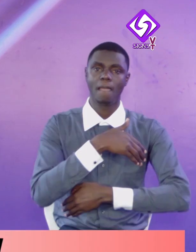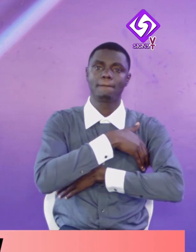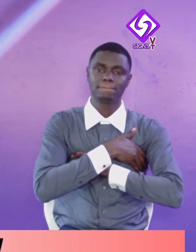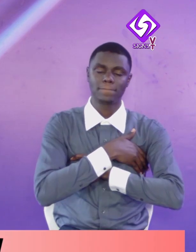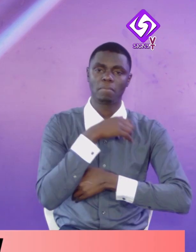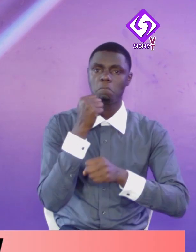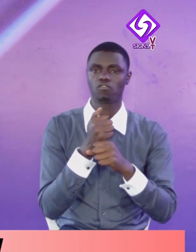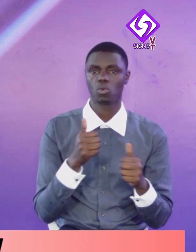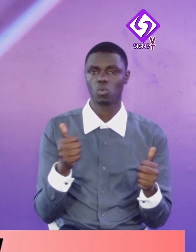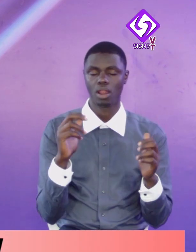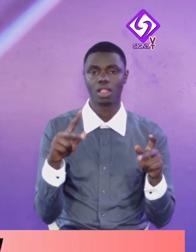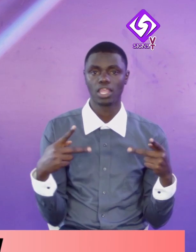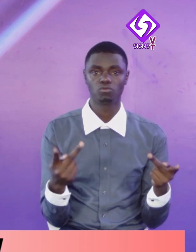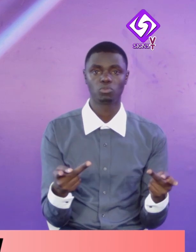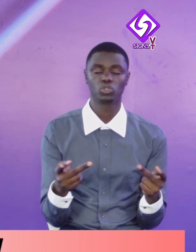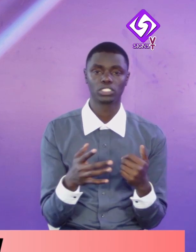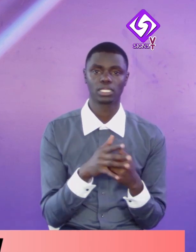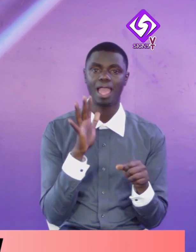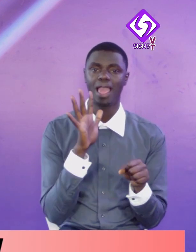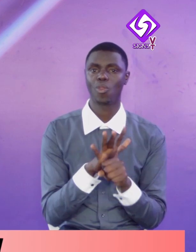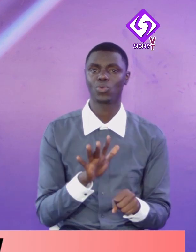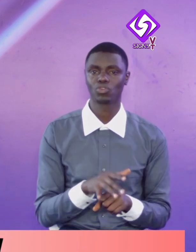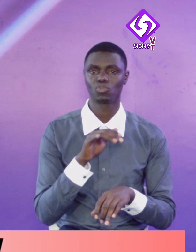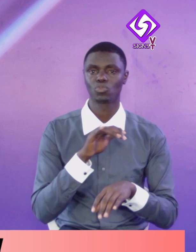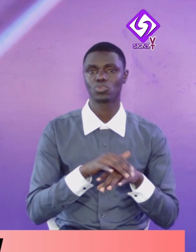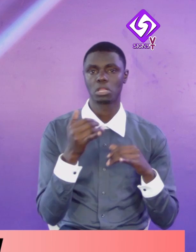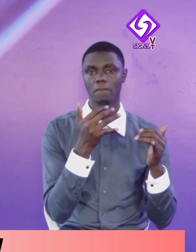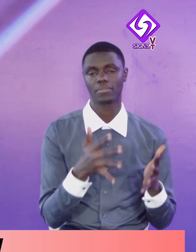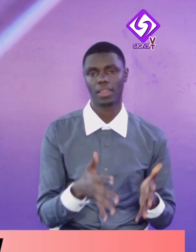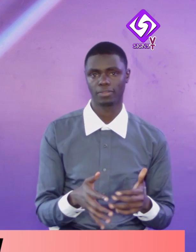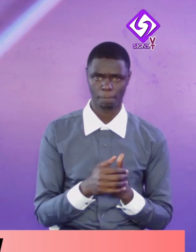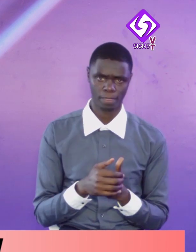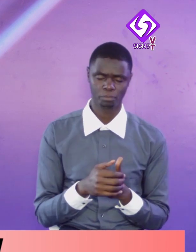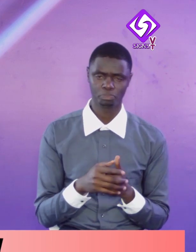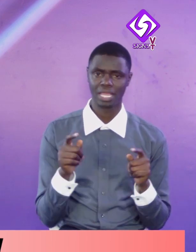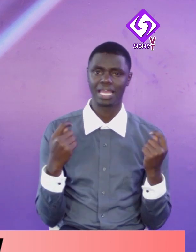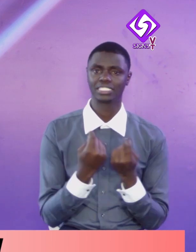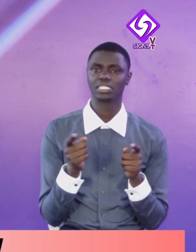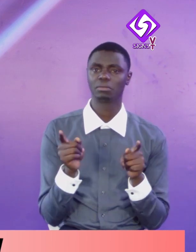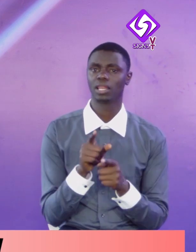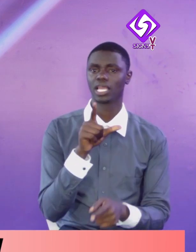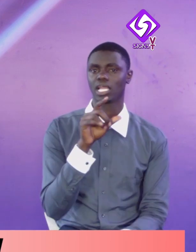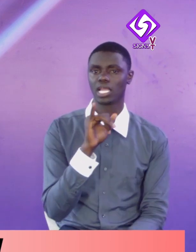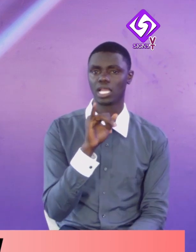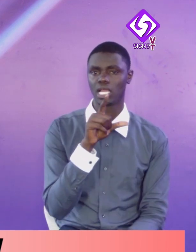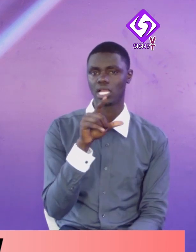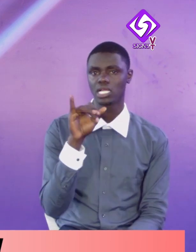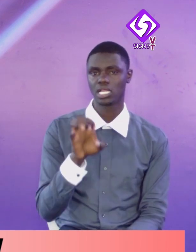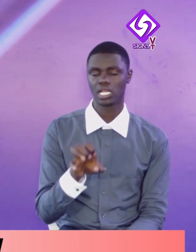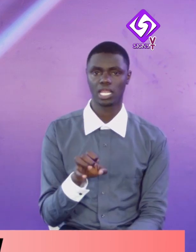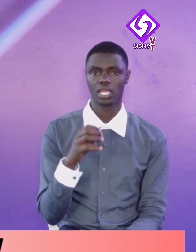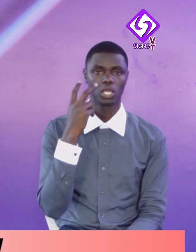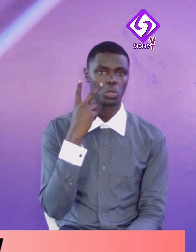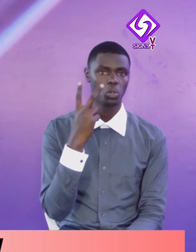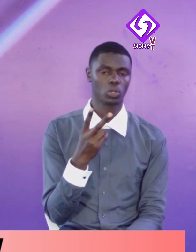performing. They've produced so many good players. Even a team like Lille, looking at them,